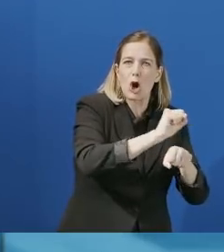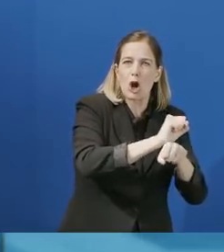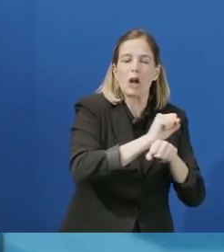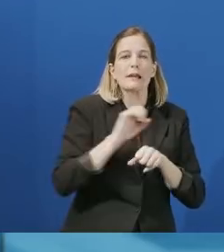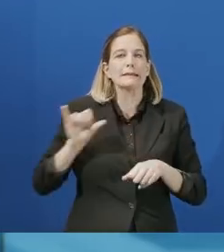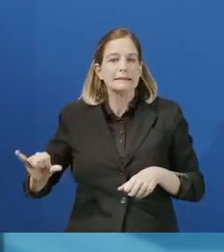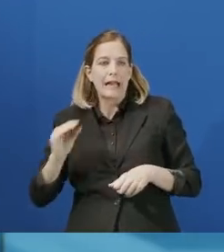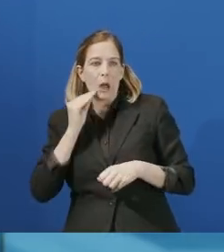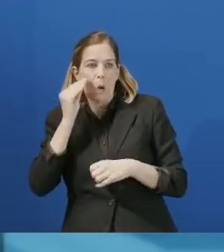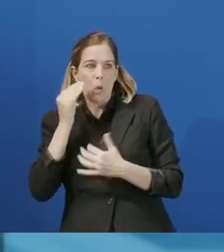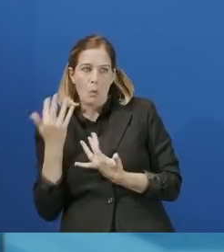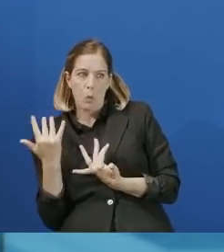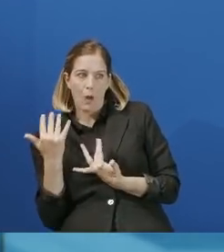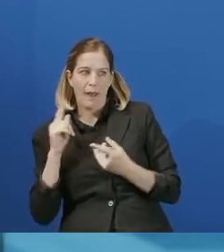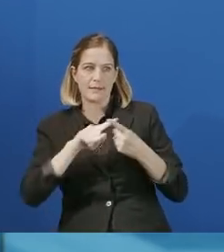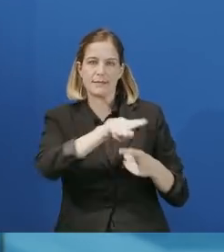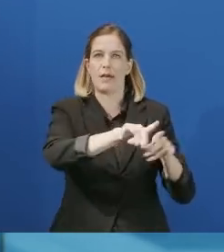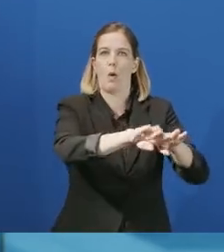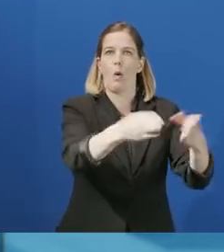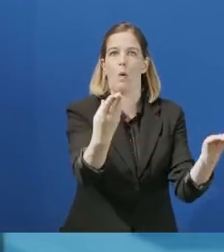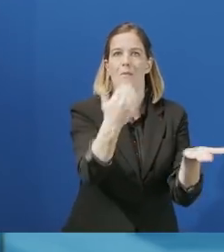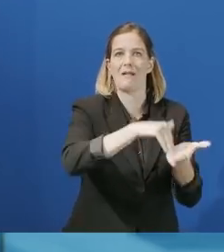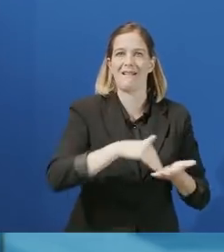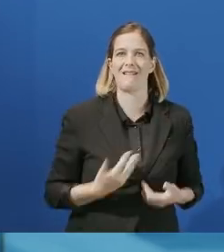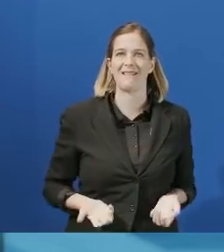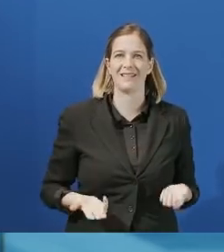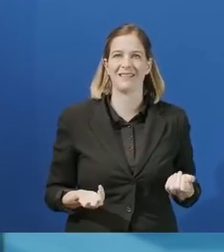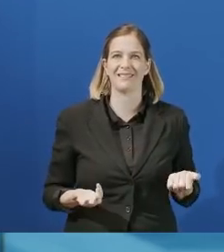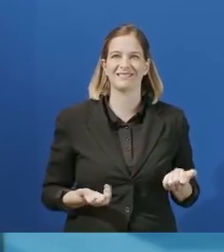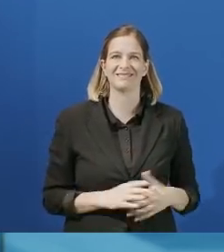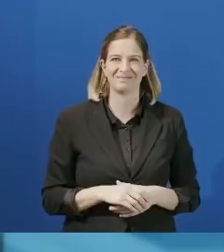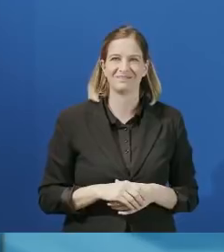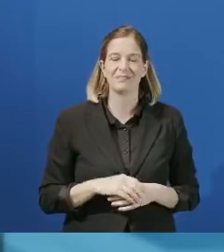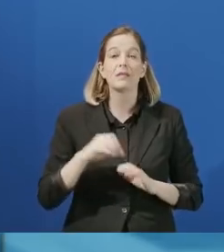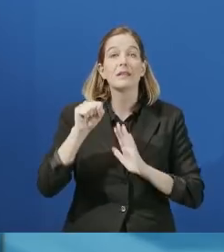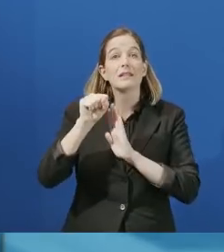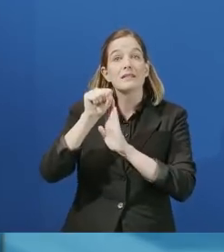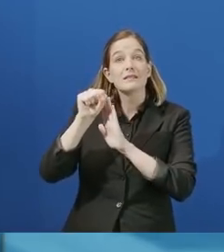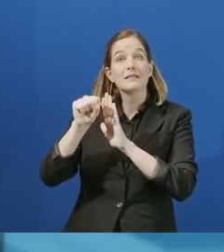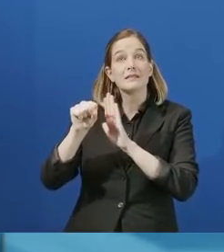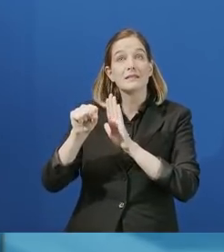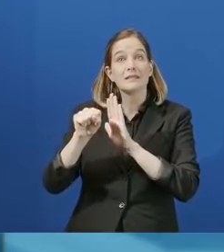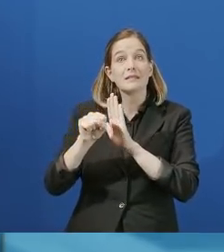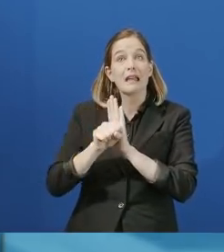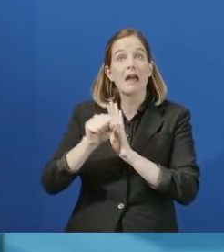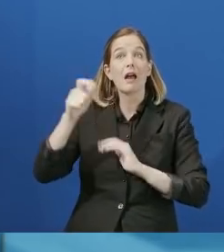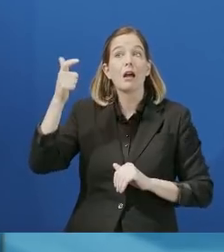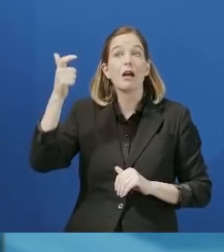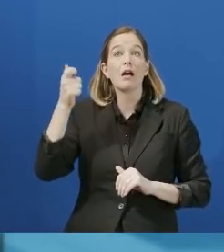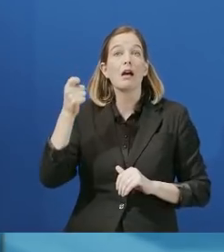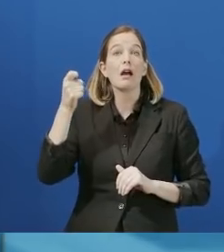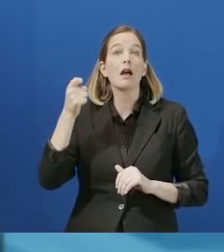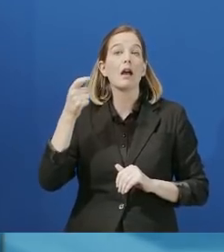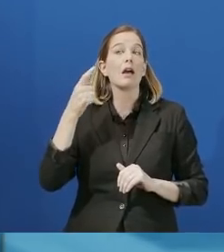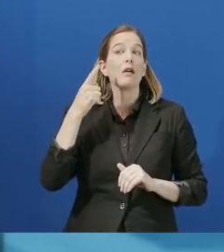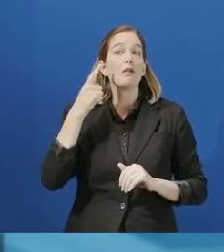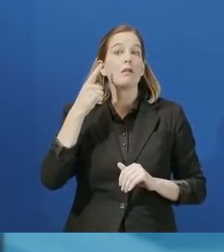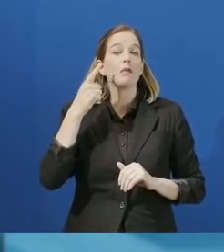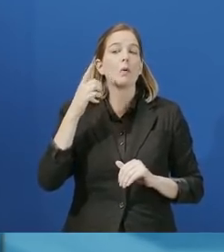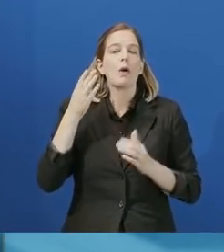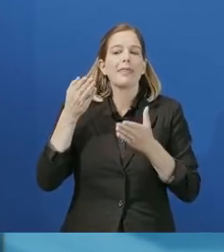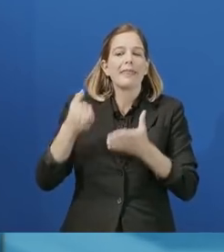reopen. And the state benefits were there for just a downturn. We never